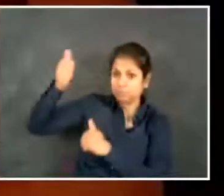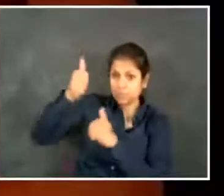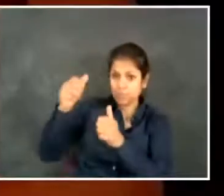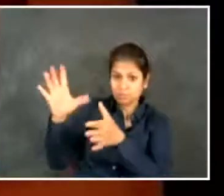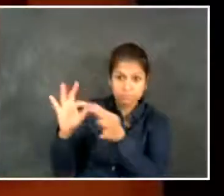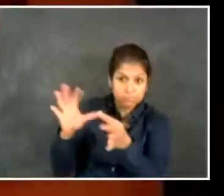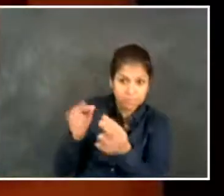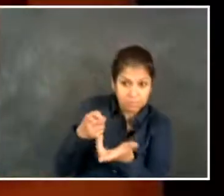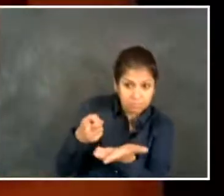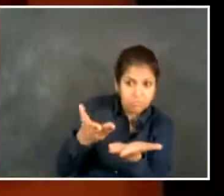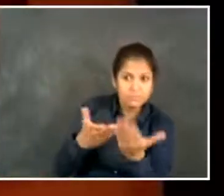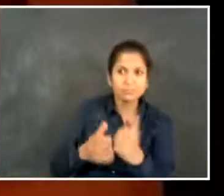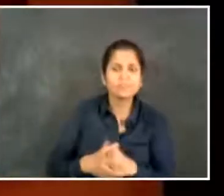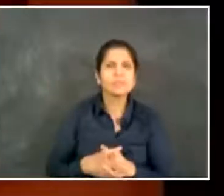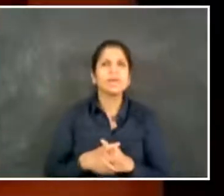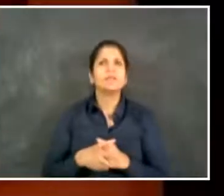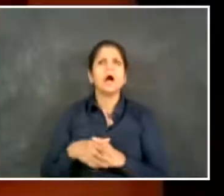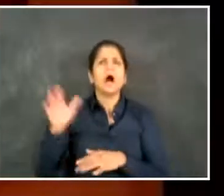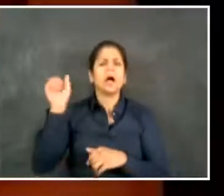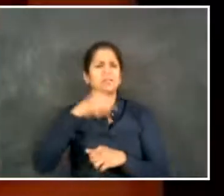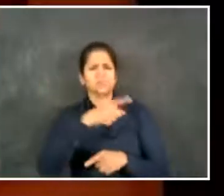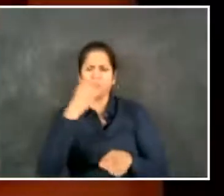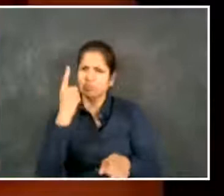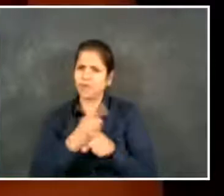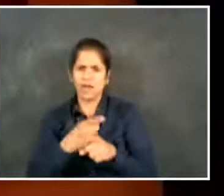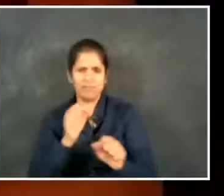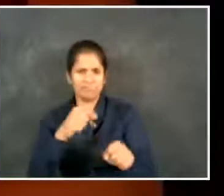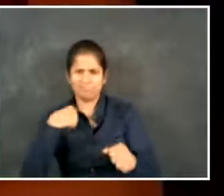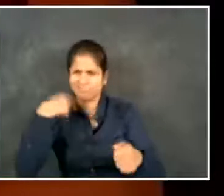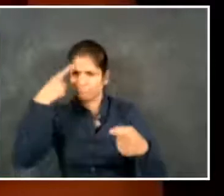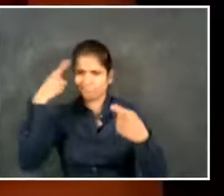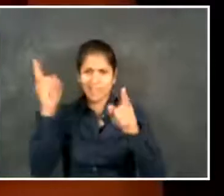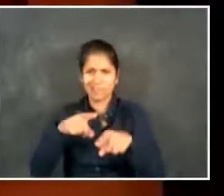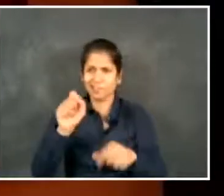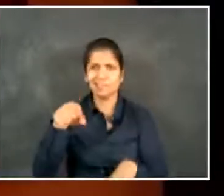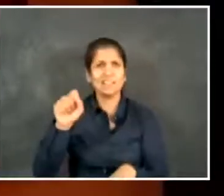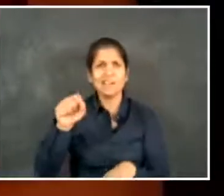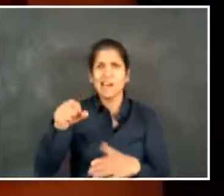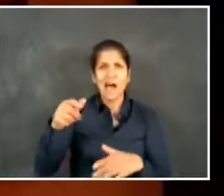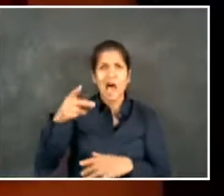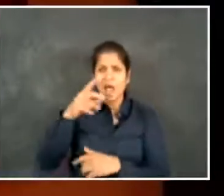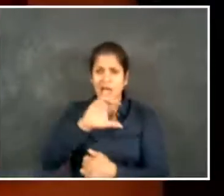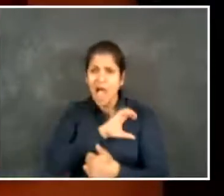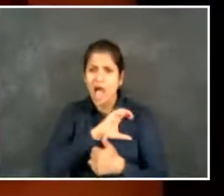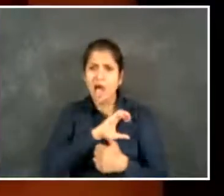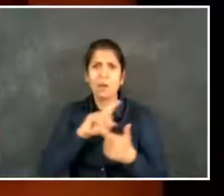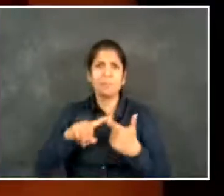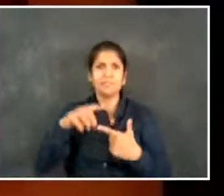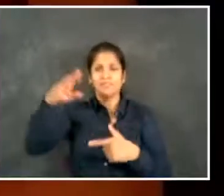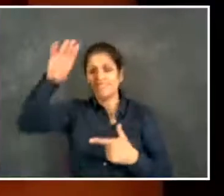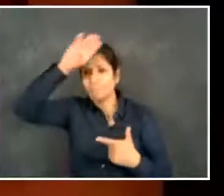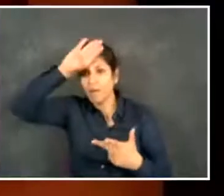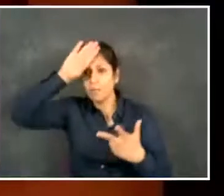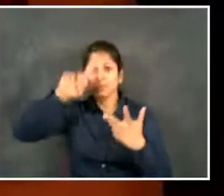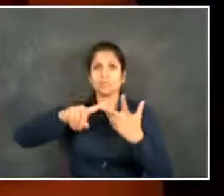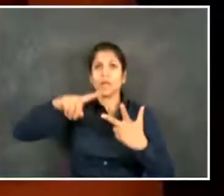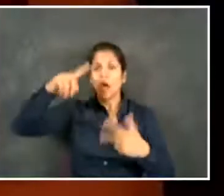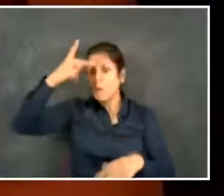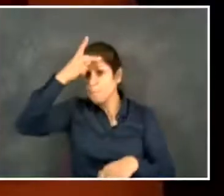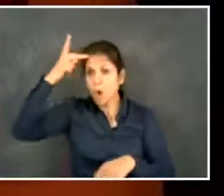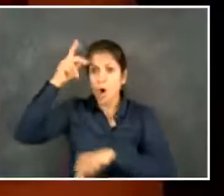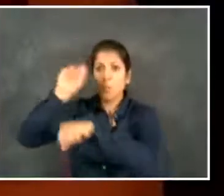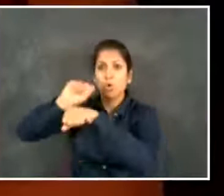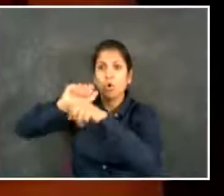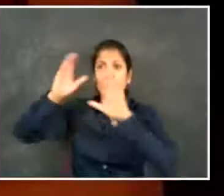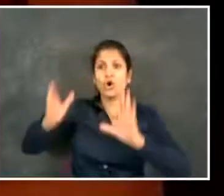NYPD, FDNY, we're working with parks, and we hope to be working with local bids and neighborhood groups to use barricades